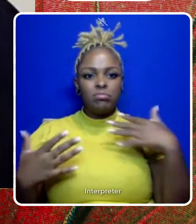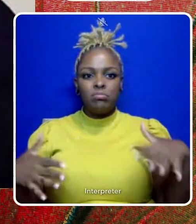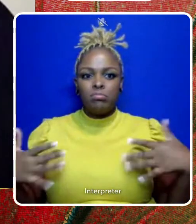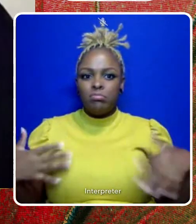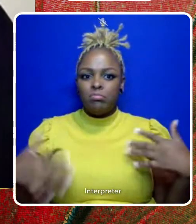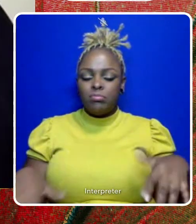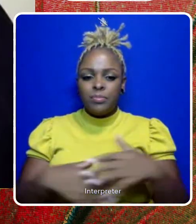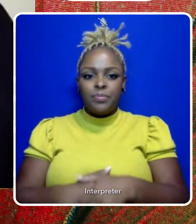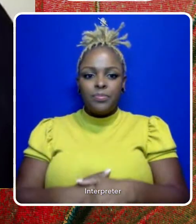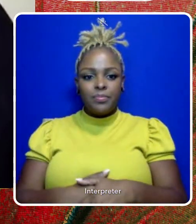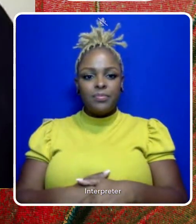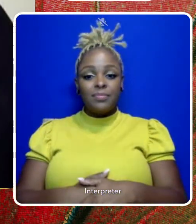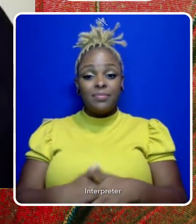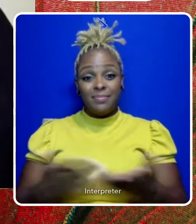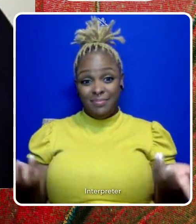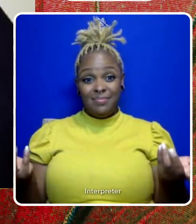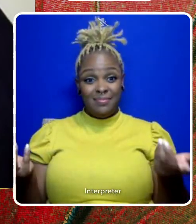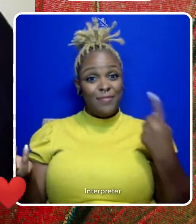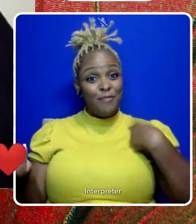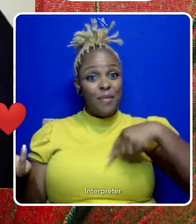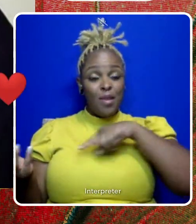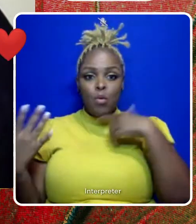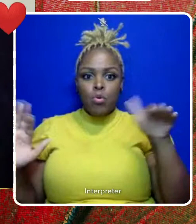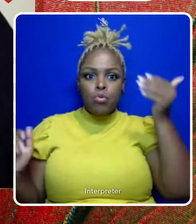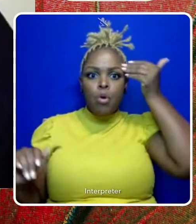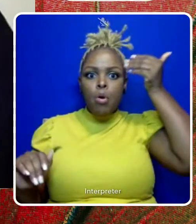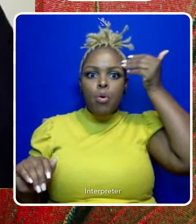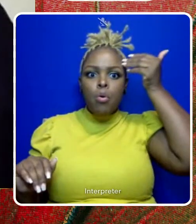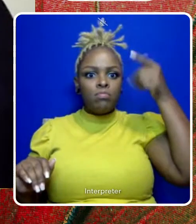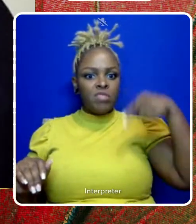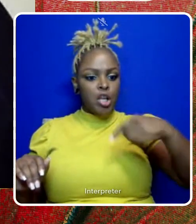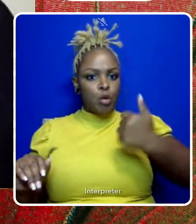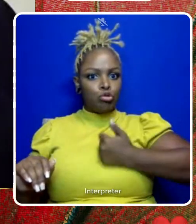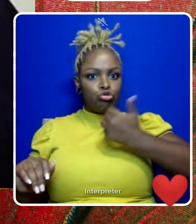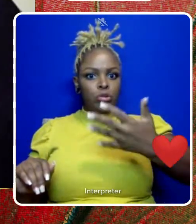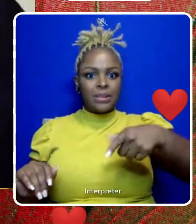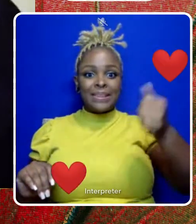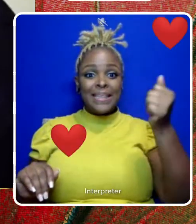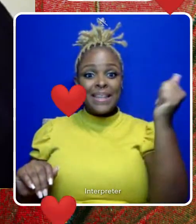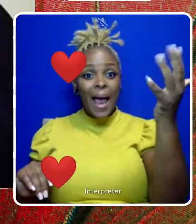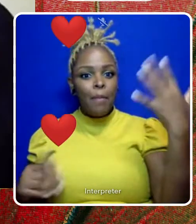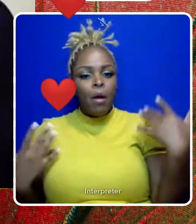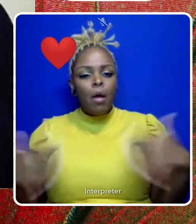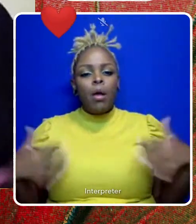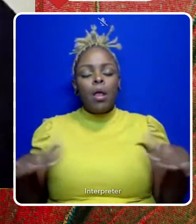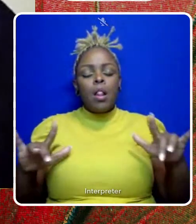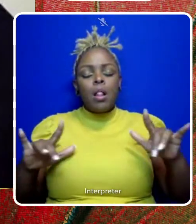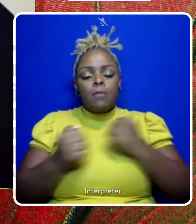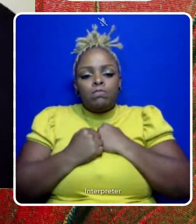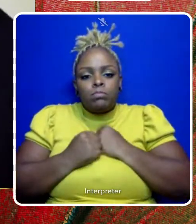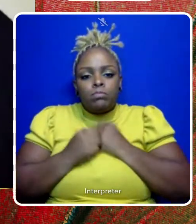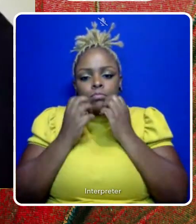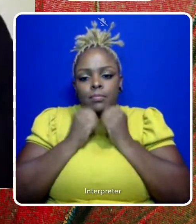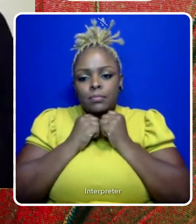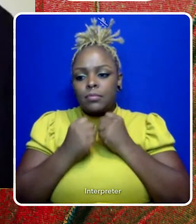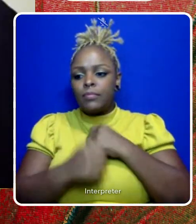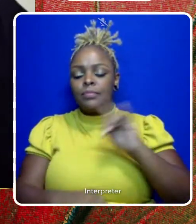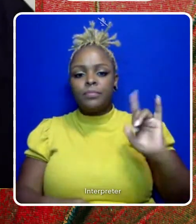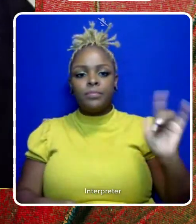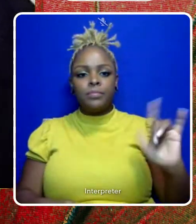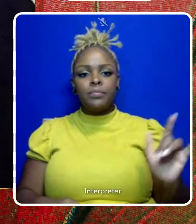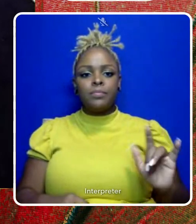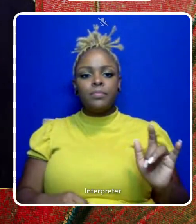because we know it deeper than Islam. We know it deeper than Islam. There's the work that we do. There's the work that we do. And there's the work that we love.